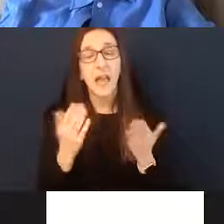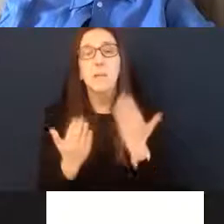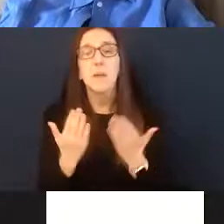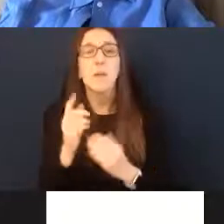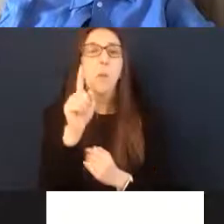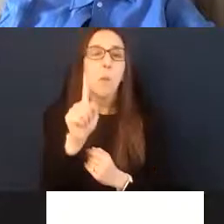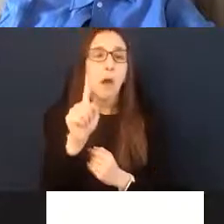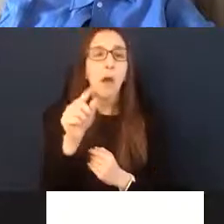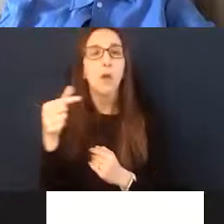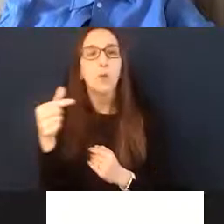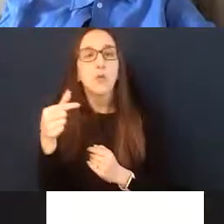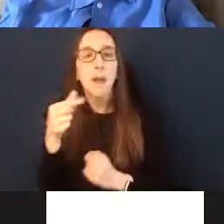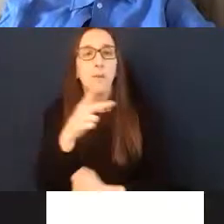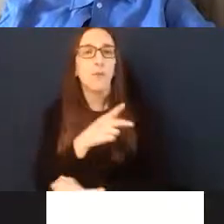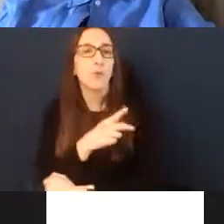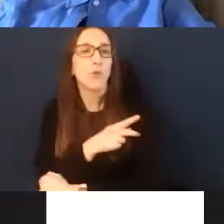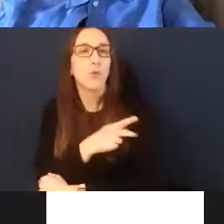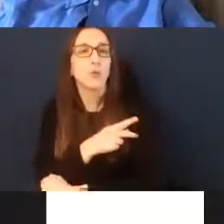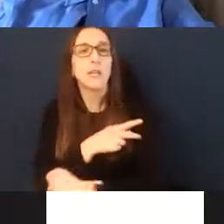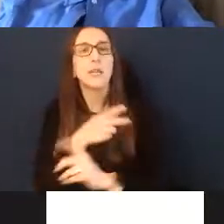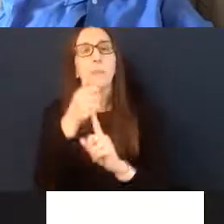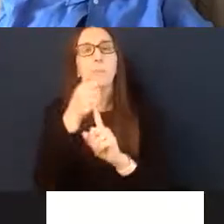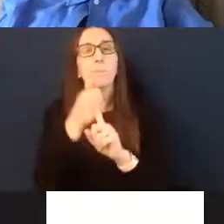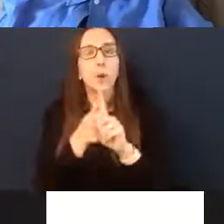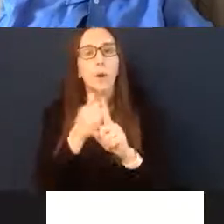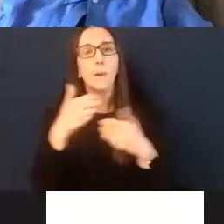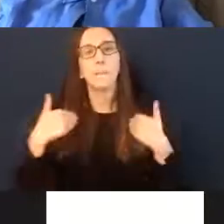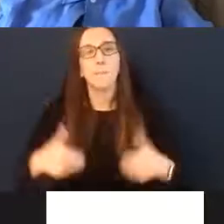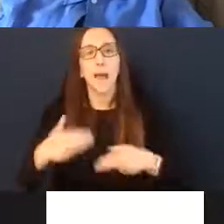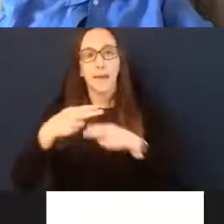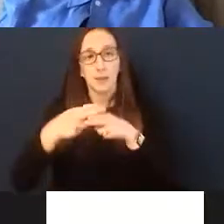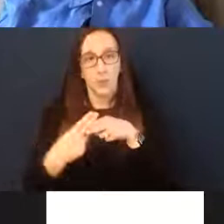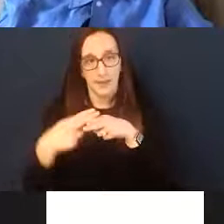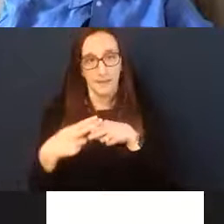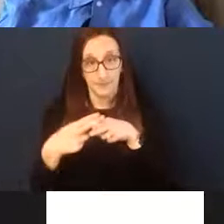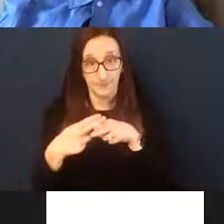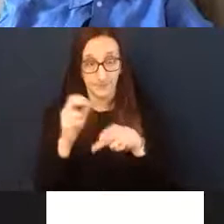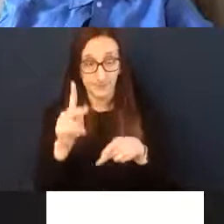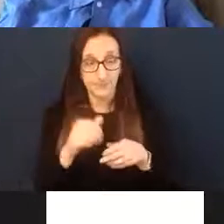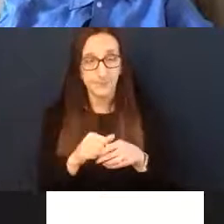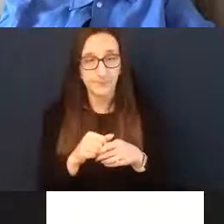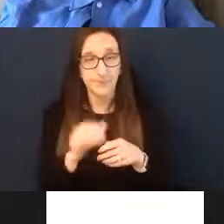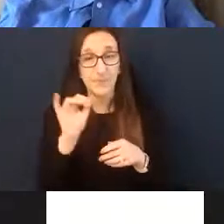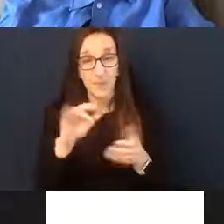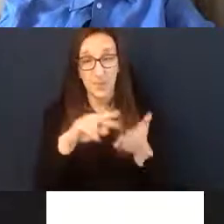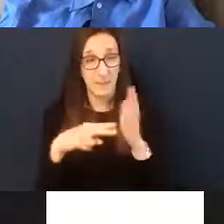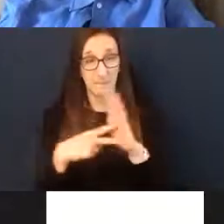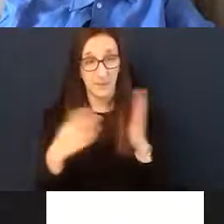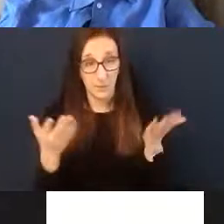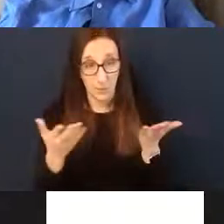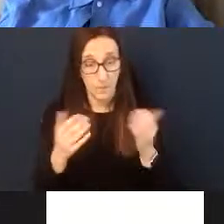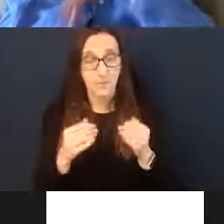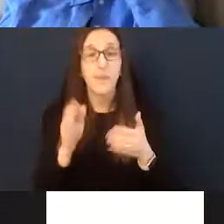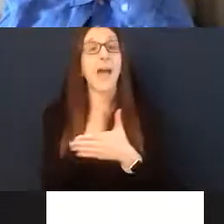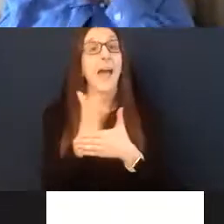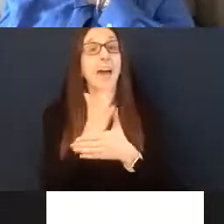of protein for your body weight per kilogram. So just to give you some perspective on what that kind of all means, the average diet